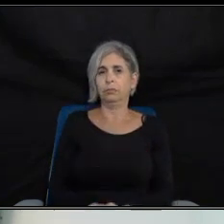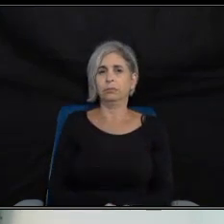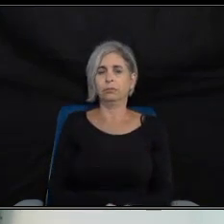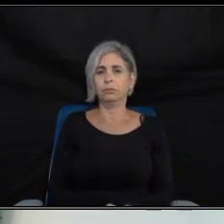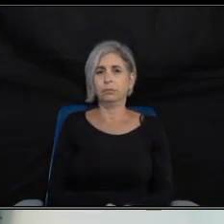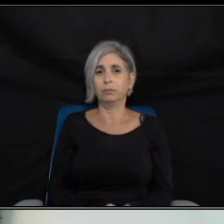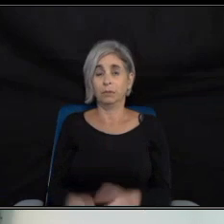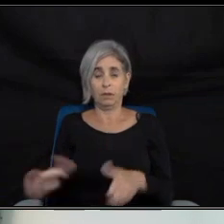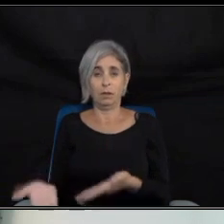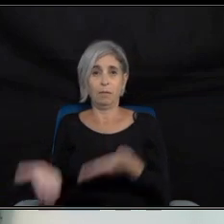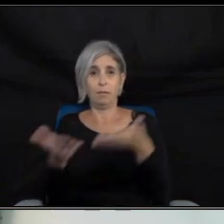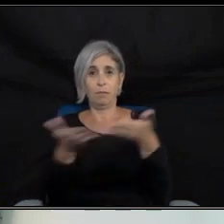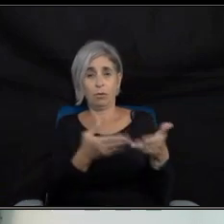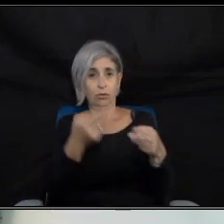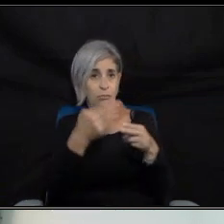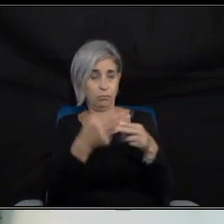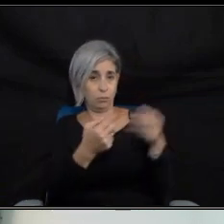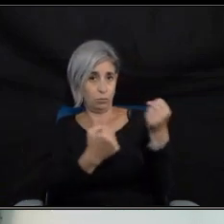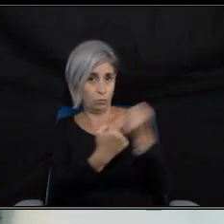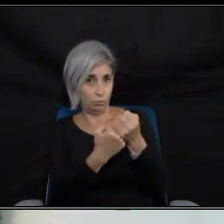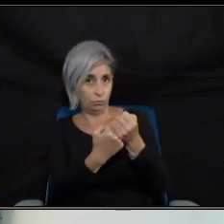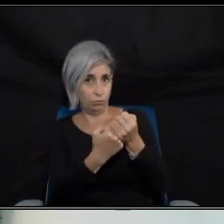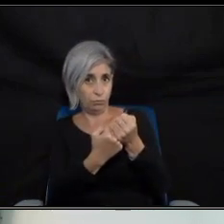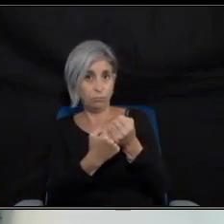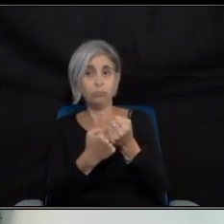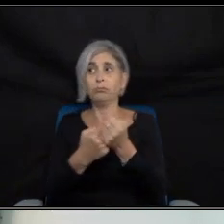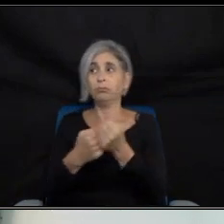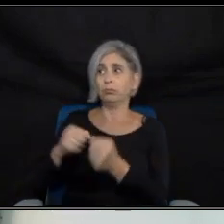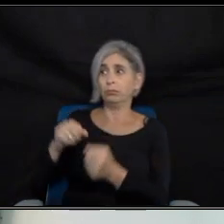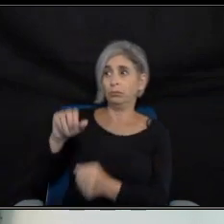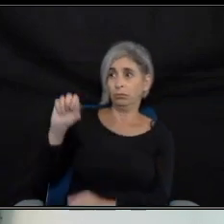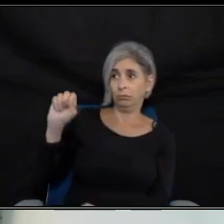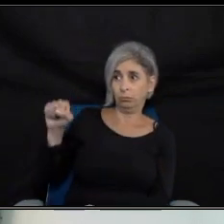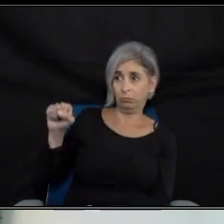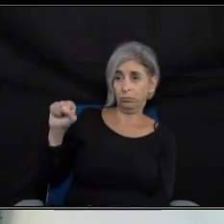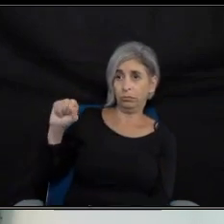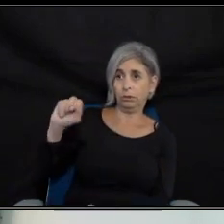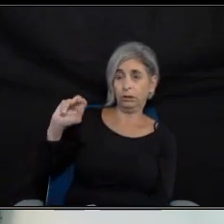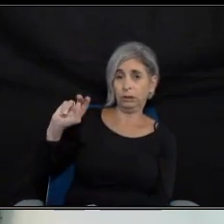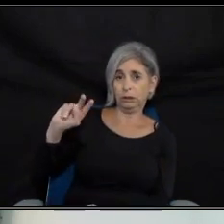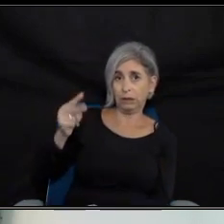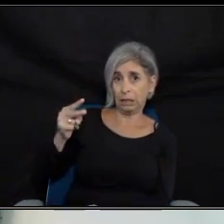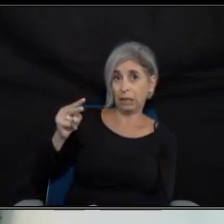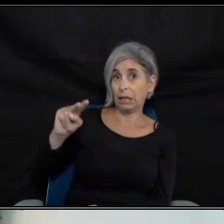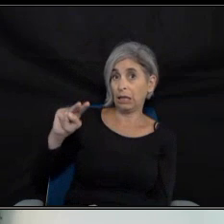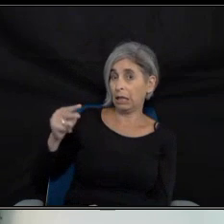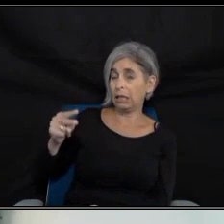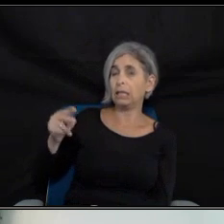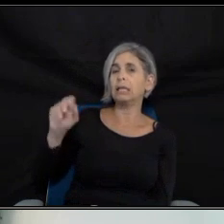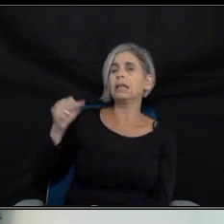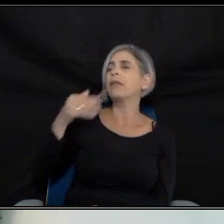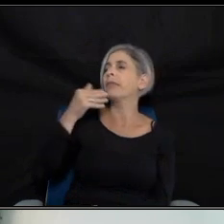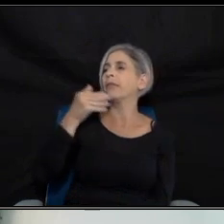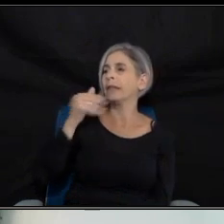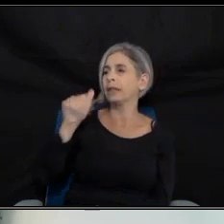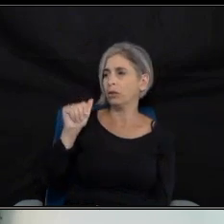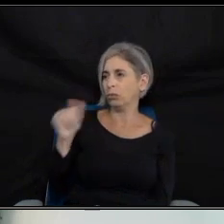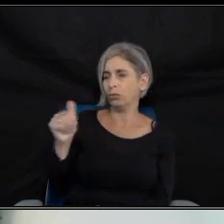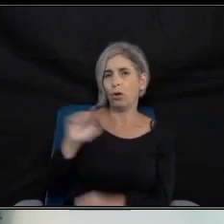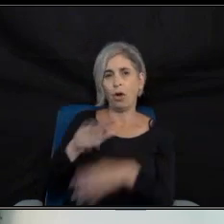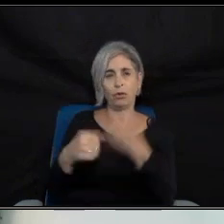May I have a motion to approve? So moved. Is there a second? Thank you.